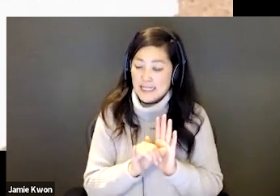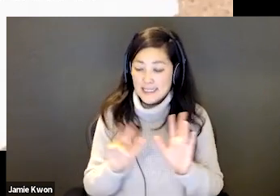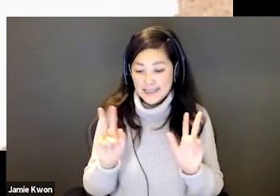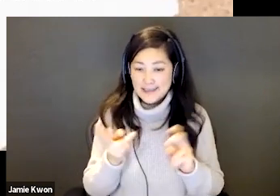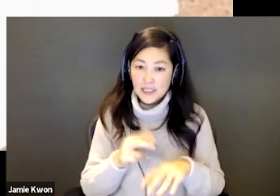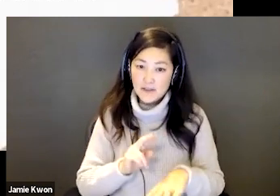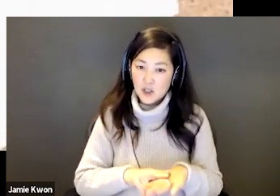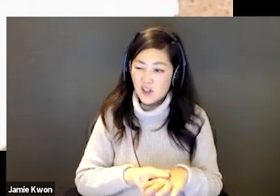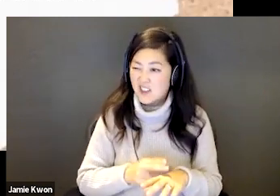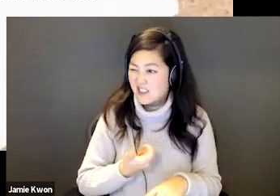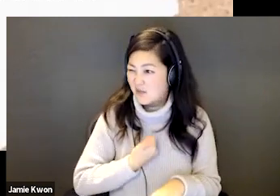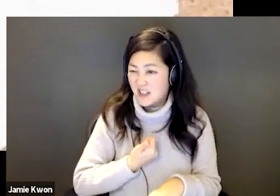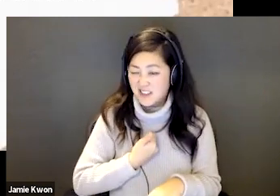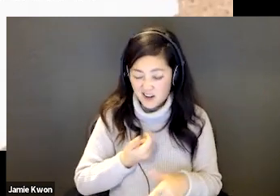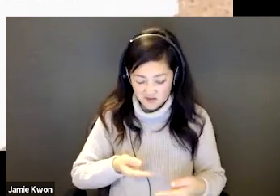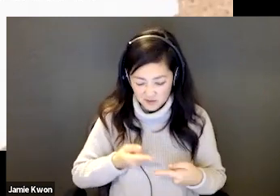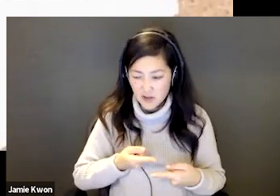with my identity.